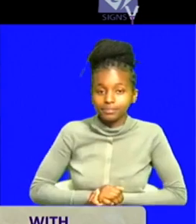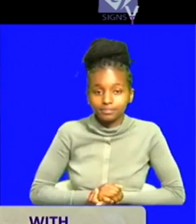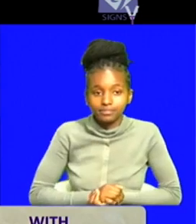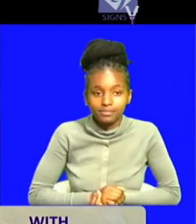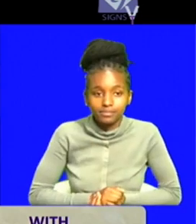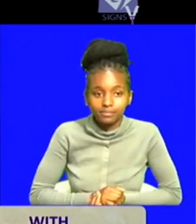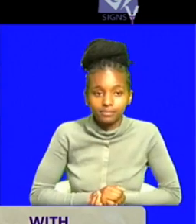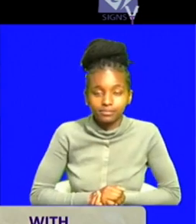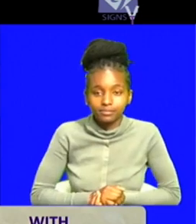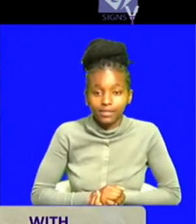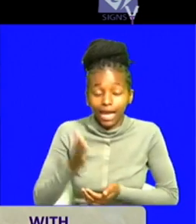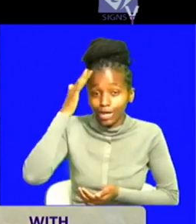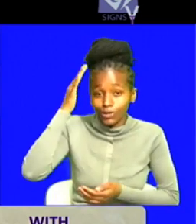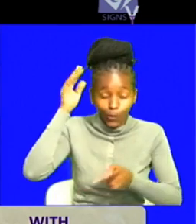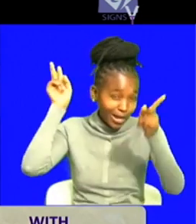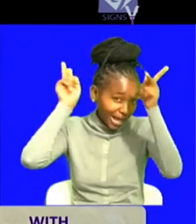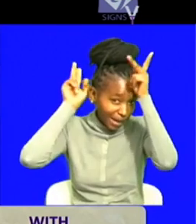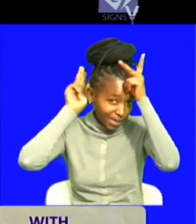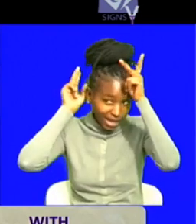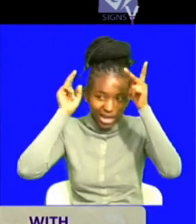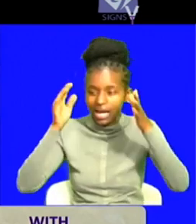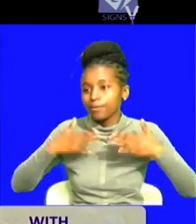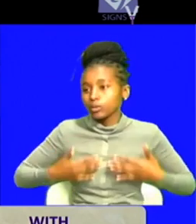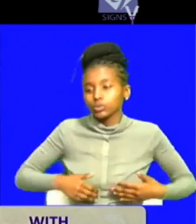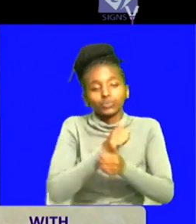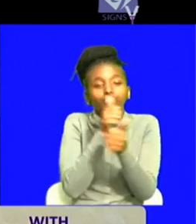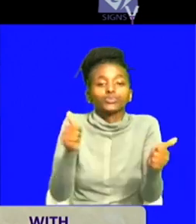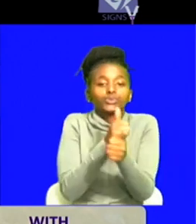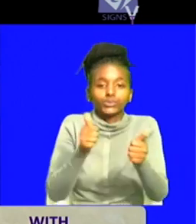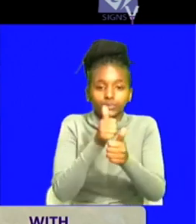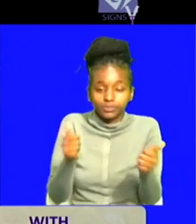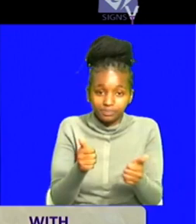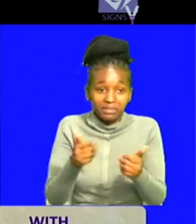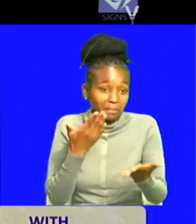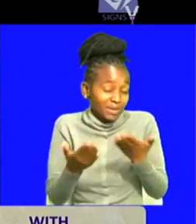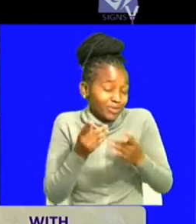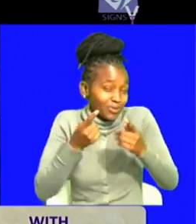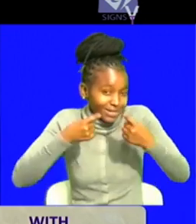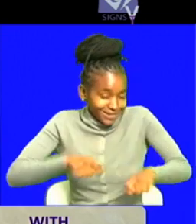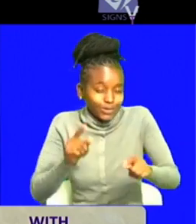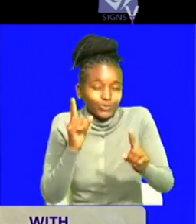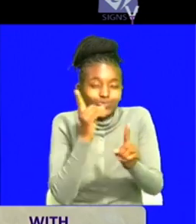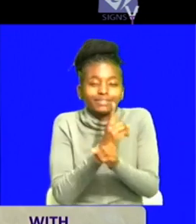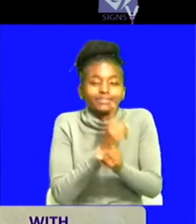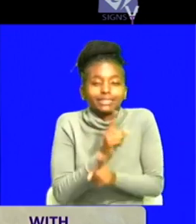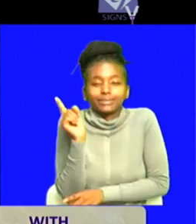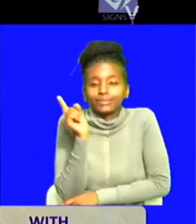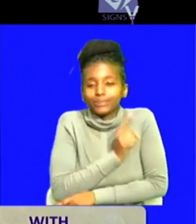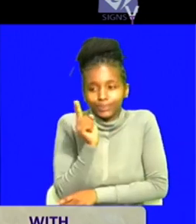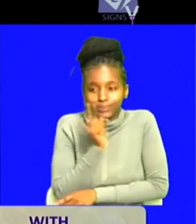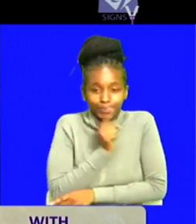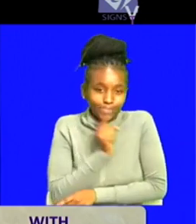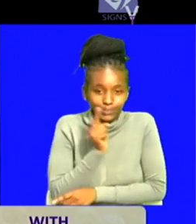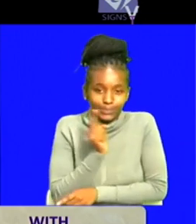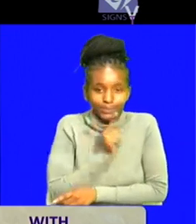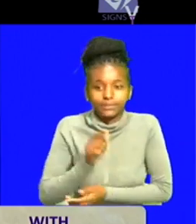because they are very athletic, they are right. Built, maybe sasa wa act on their defense more, mostly. Okay.